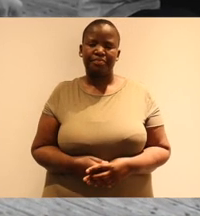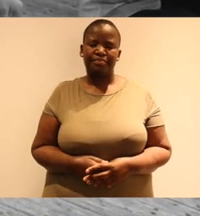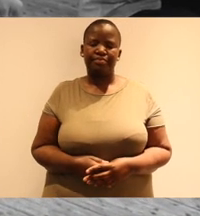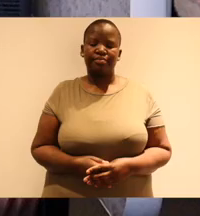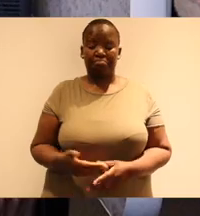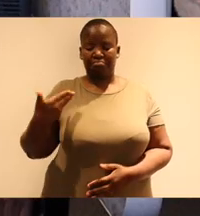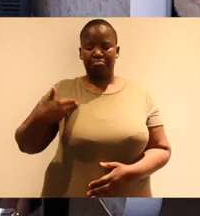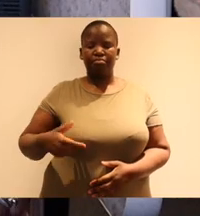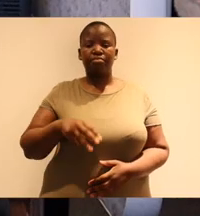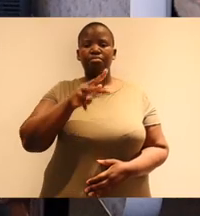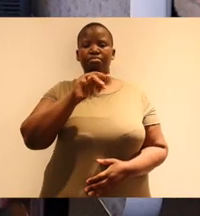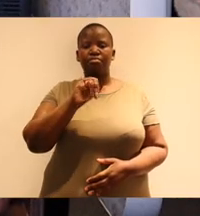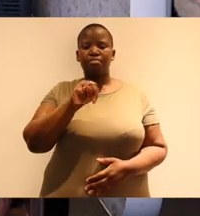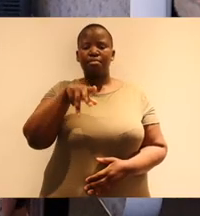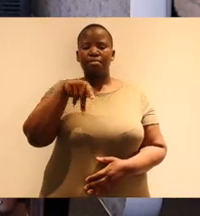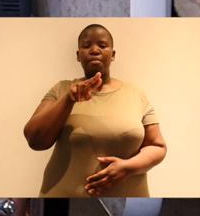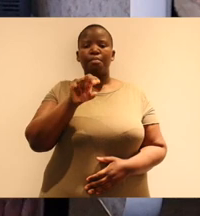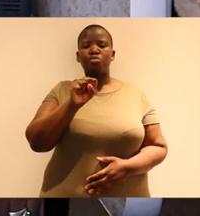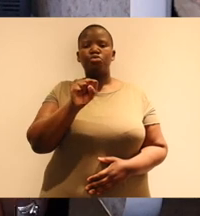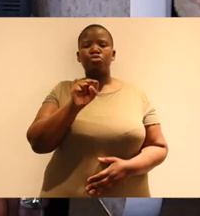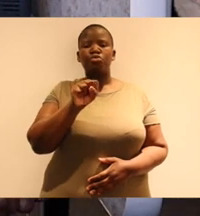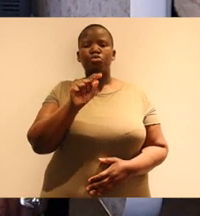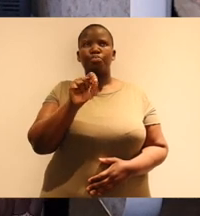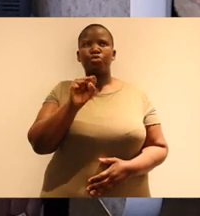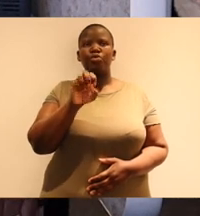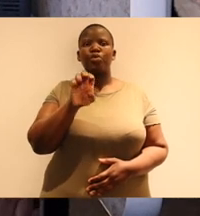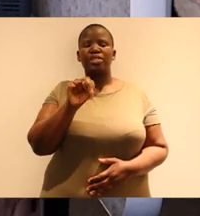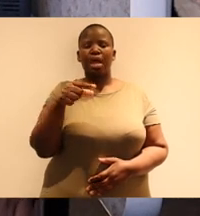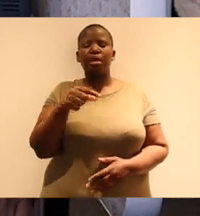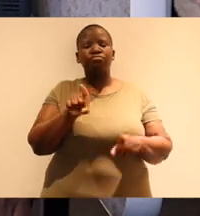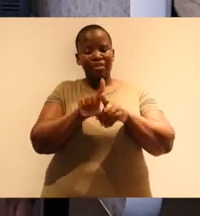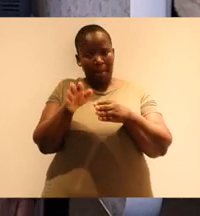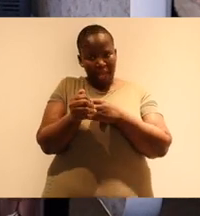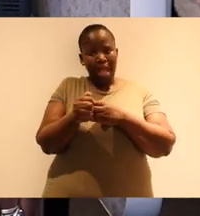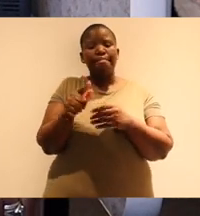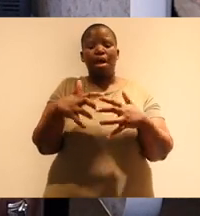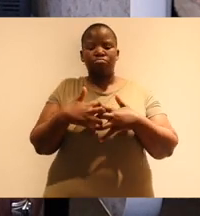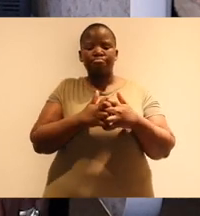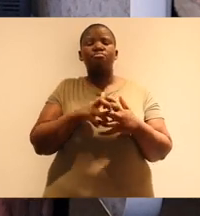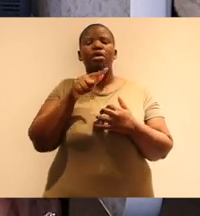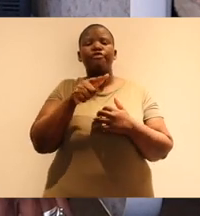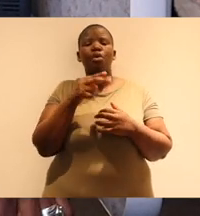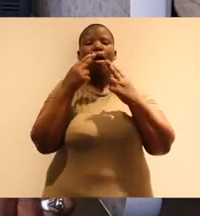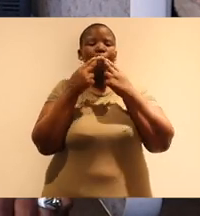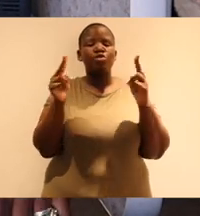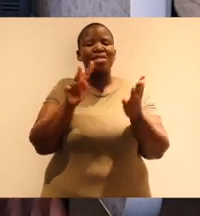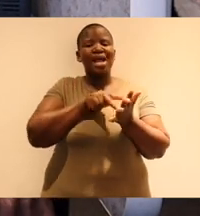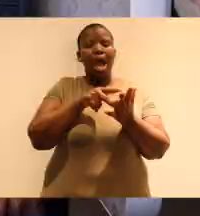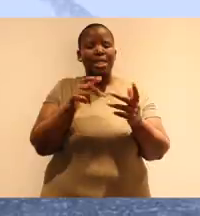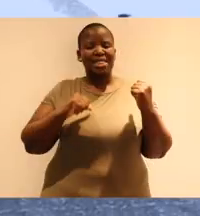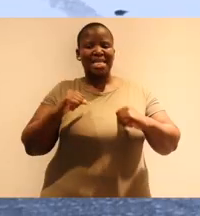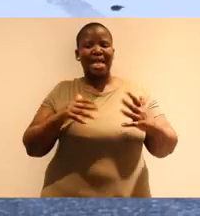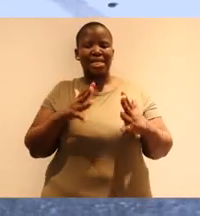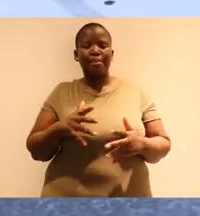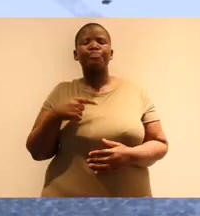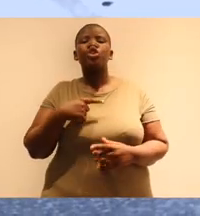My name is Mputsen Shuping. I'm the founder member of Unmute Dance Theatre. My responsibility is